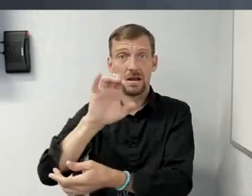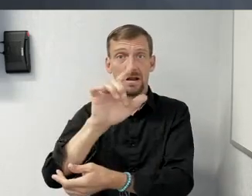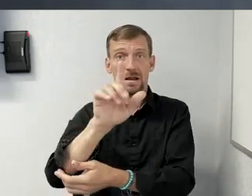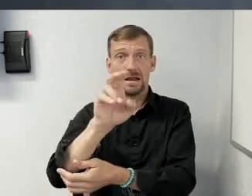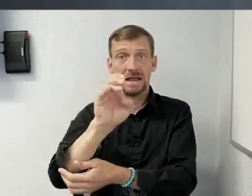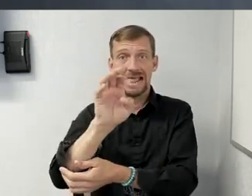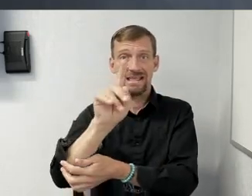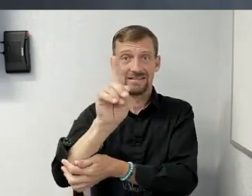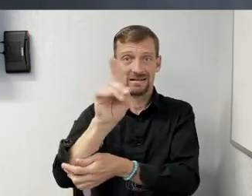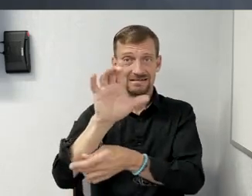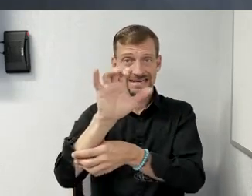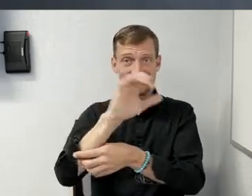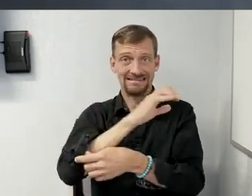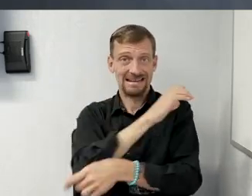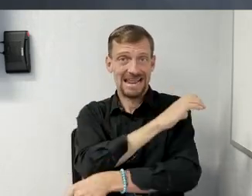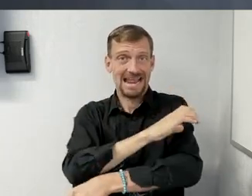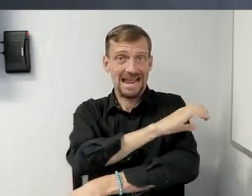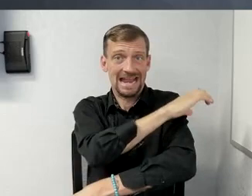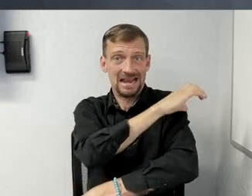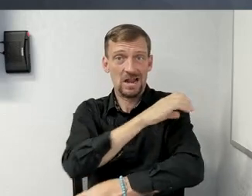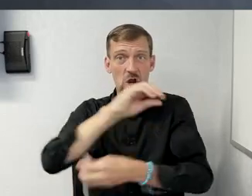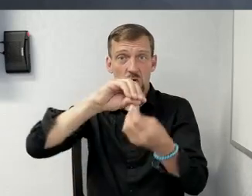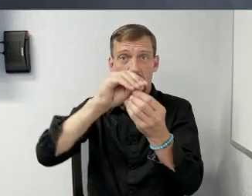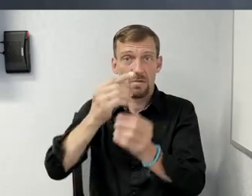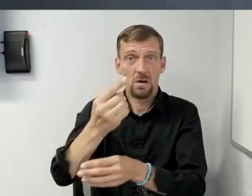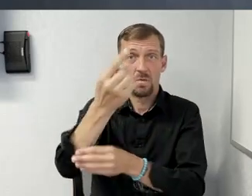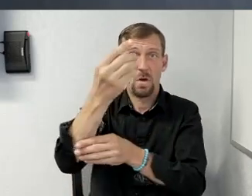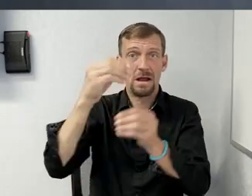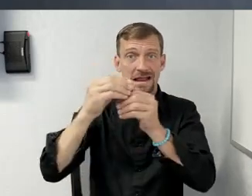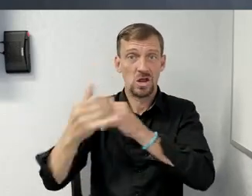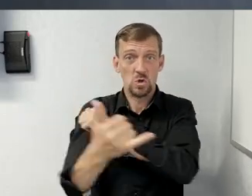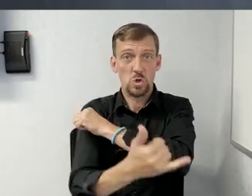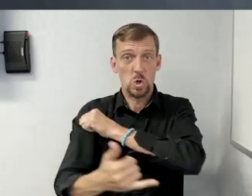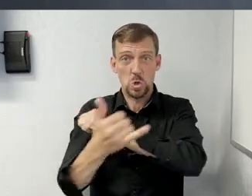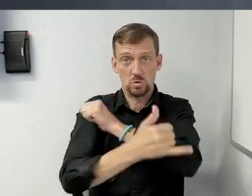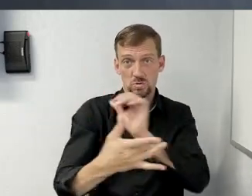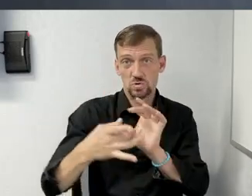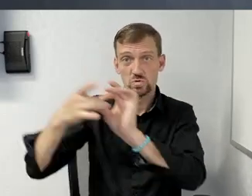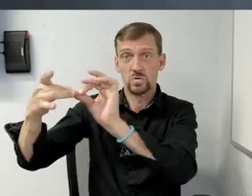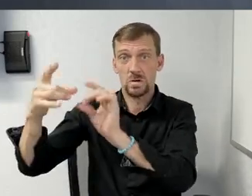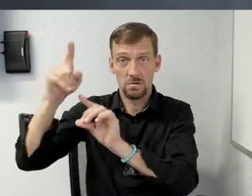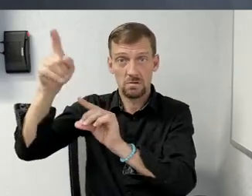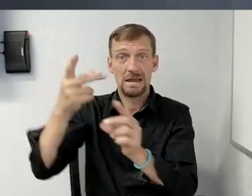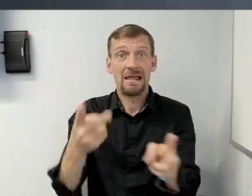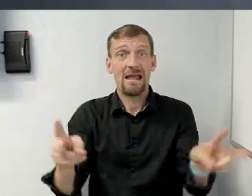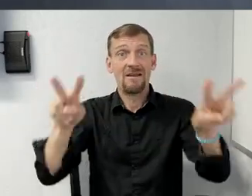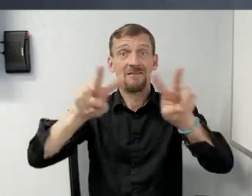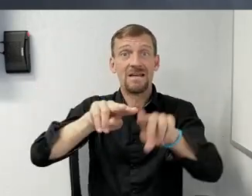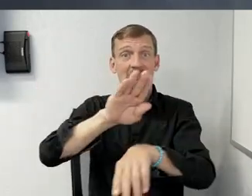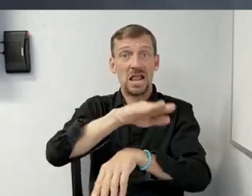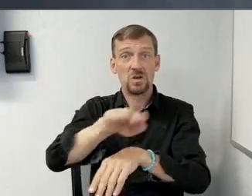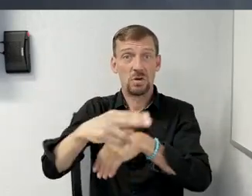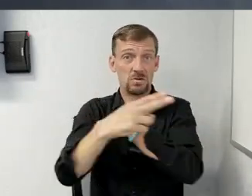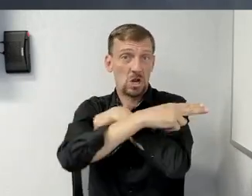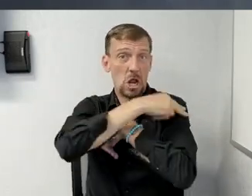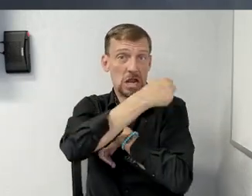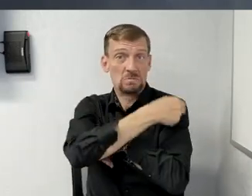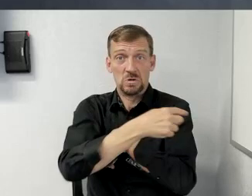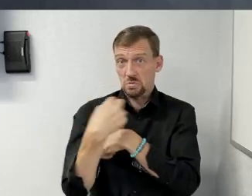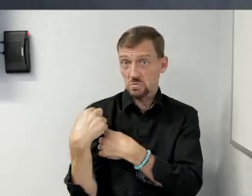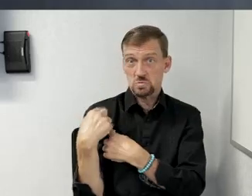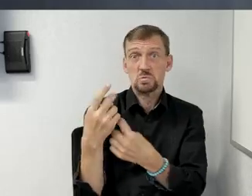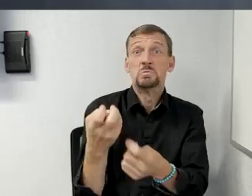#1 cardiac facility in the country. We are tied in with Valley Children's Hospital for some time